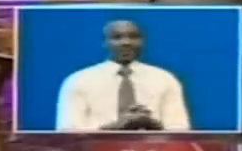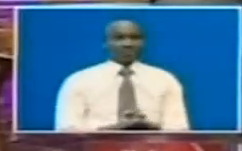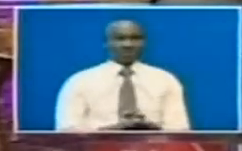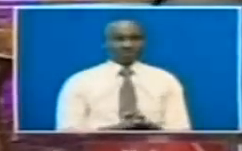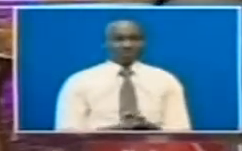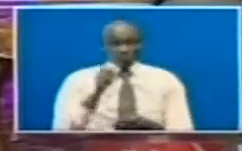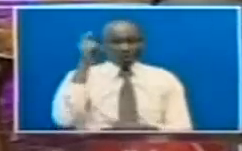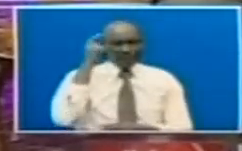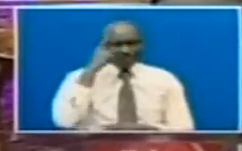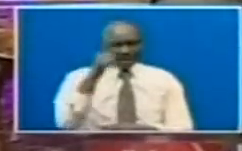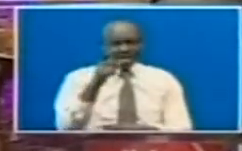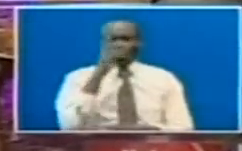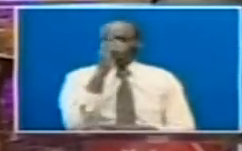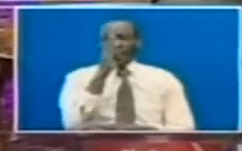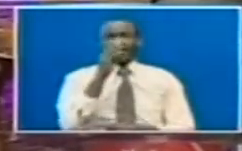You remember